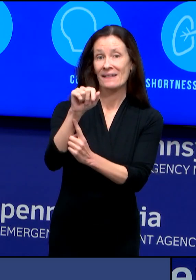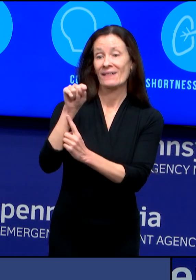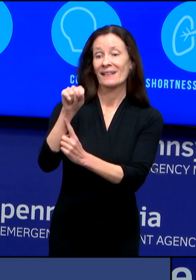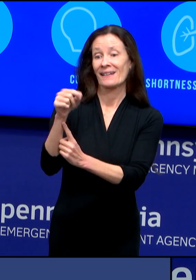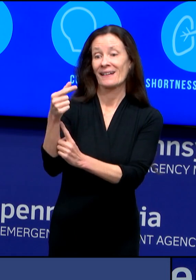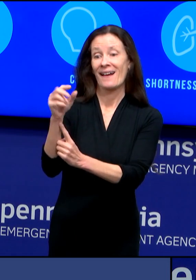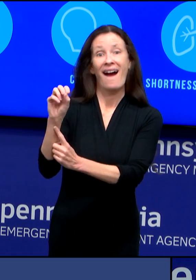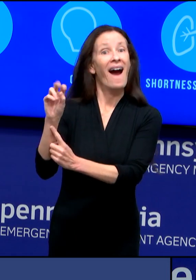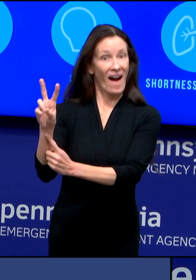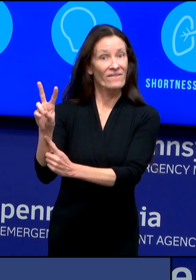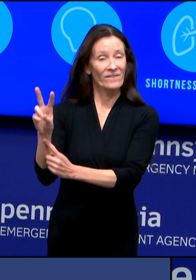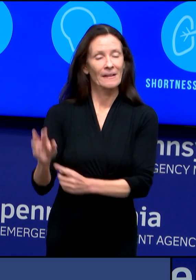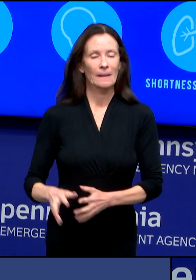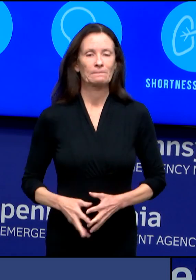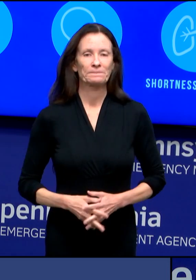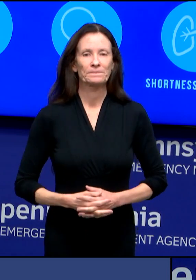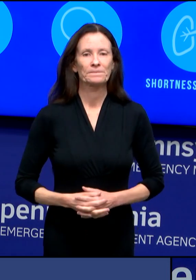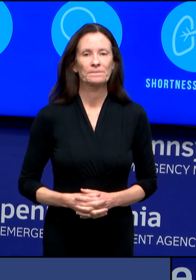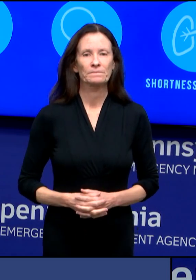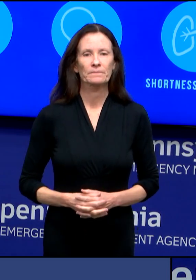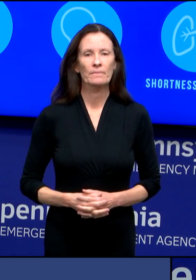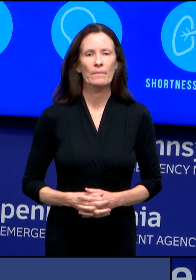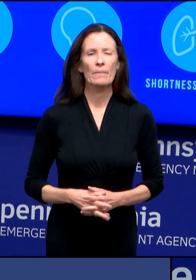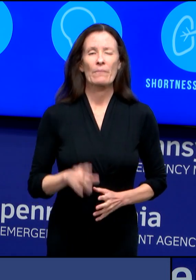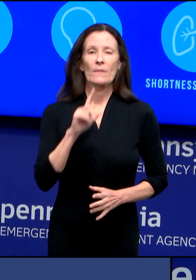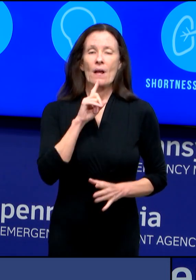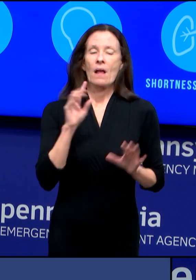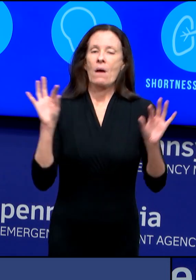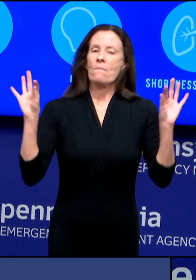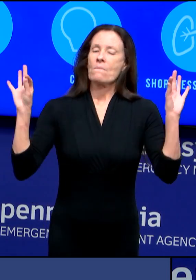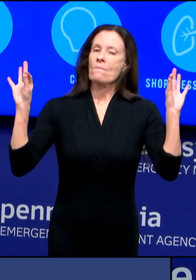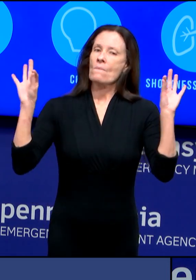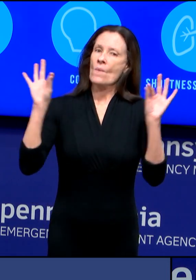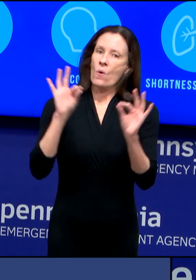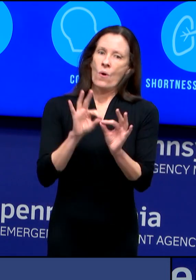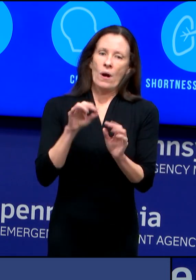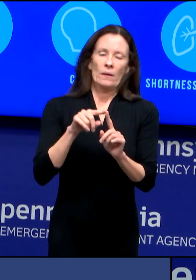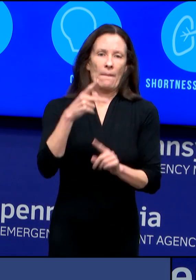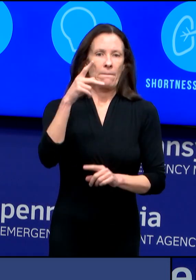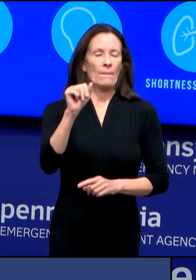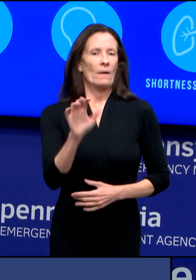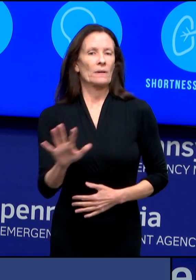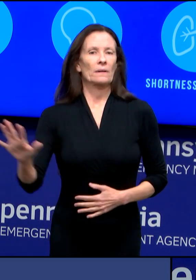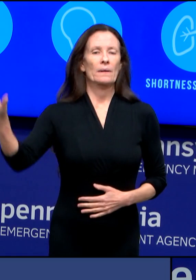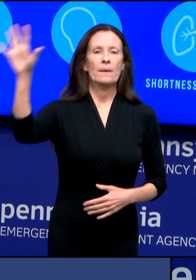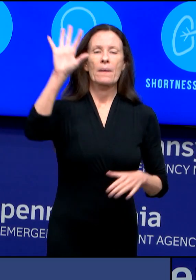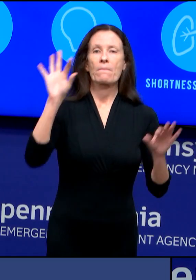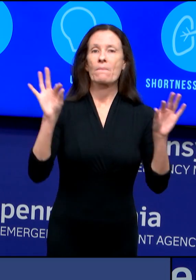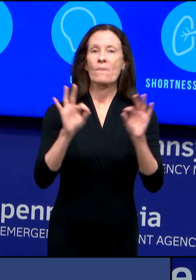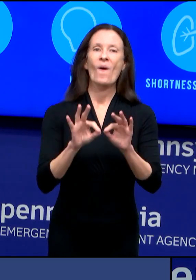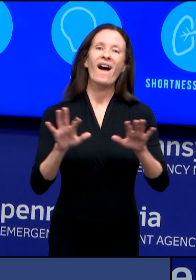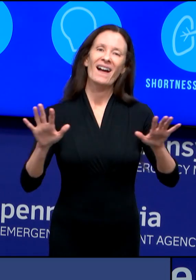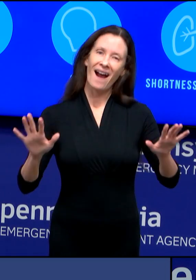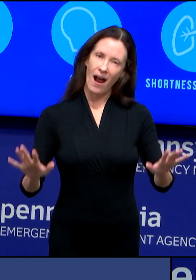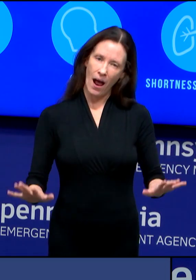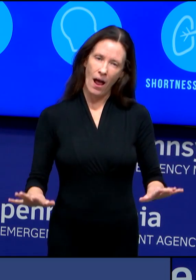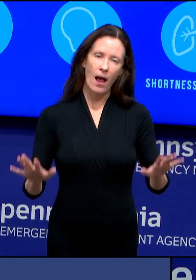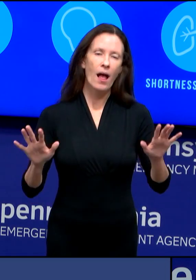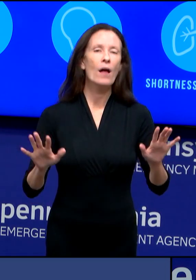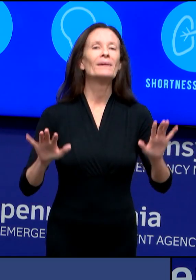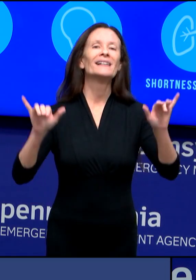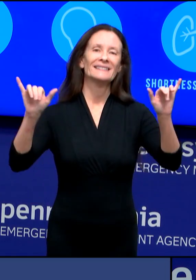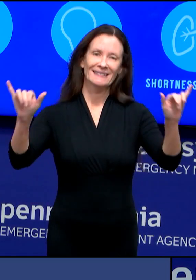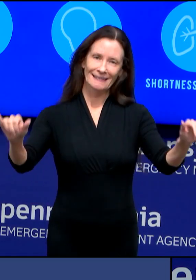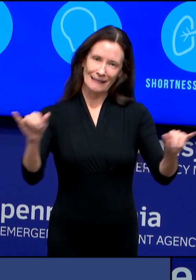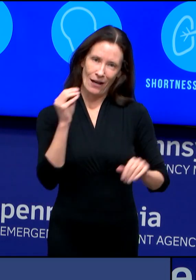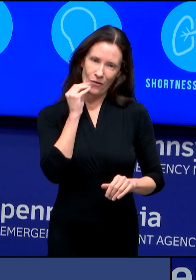What is most important for Pennsylvanians to remember is stay calm, stay home,